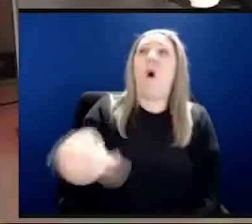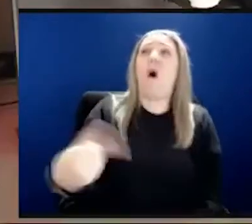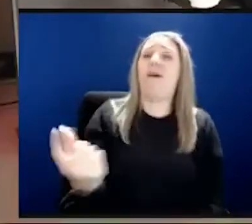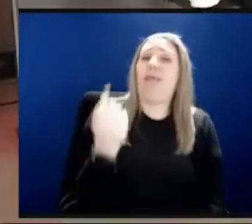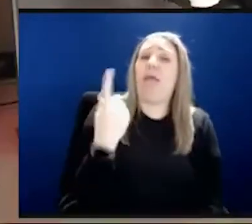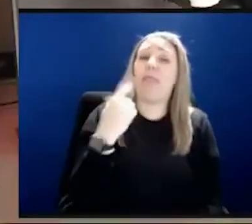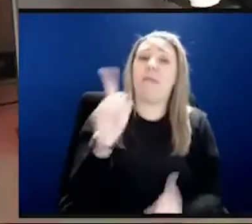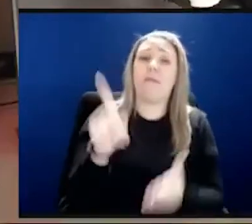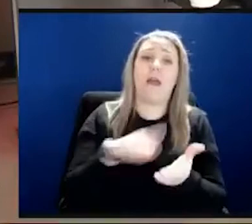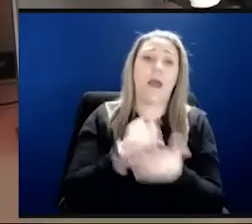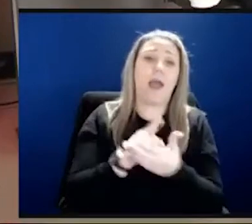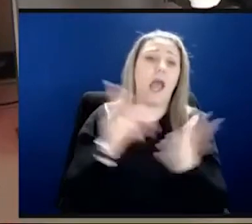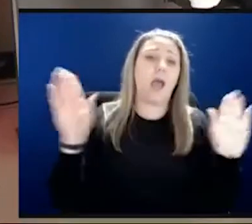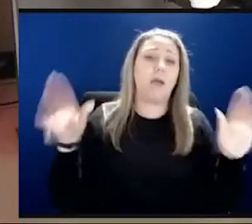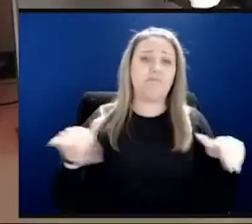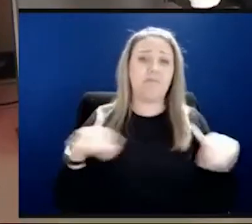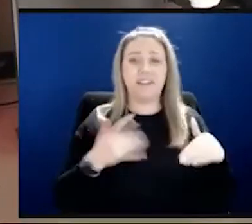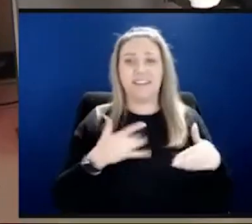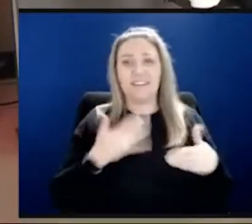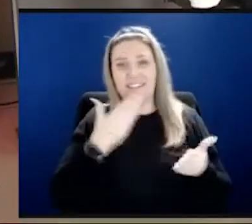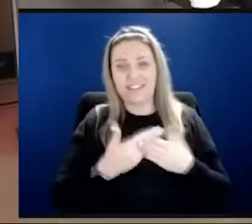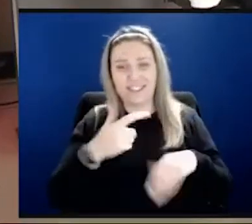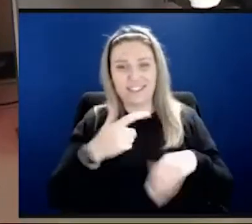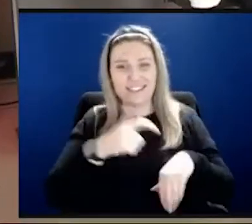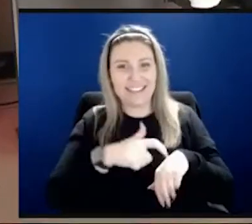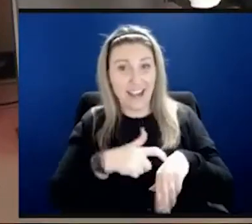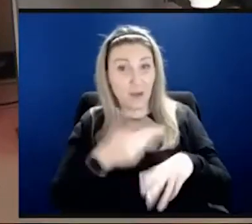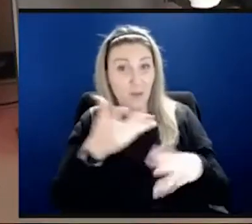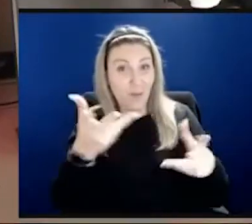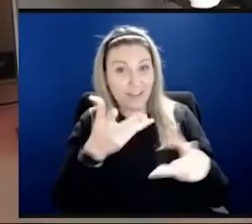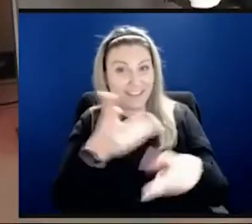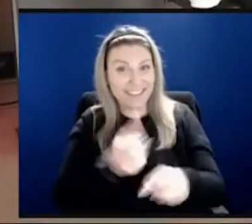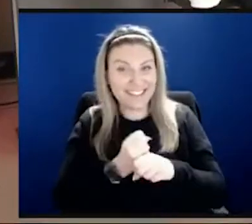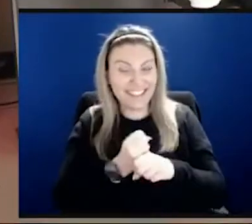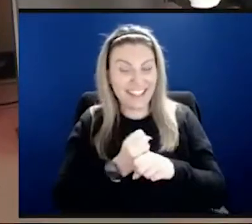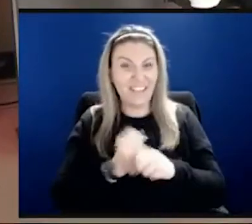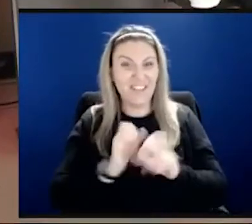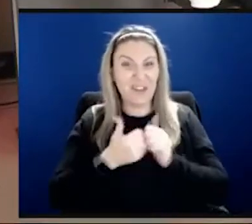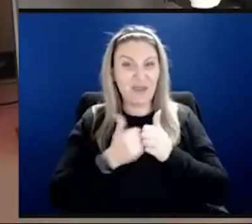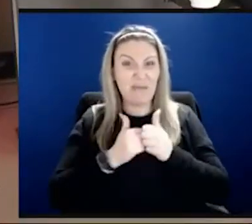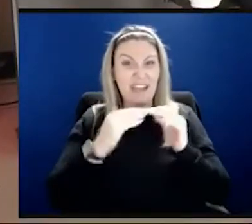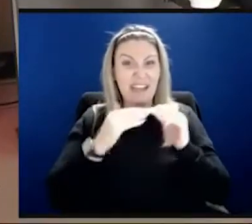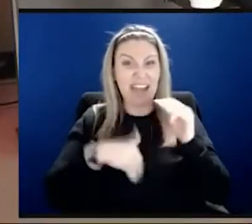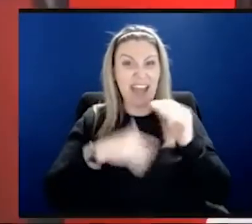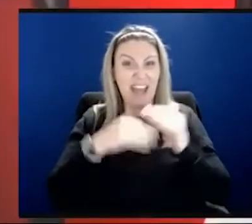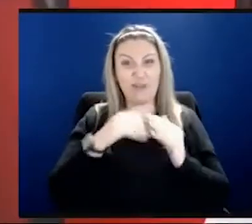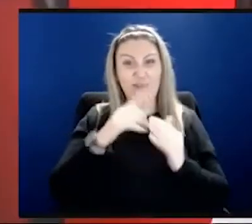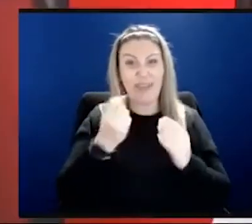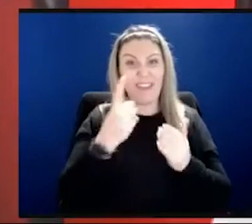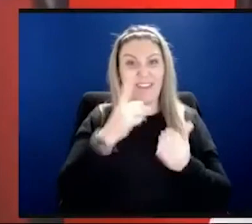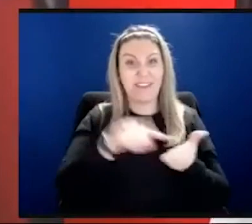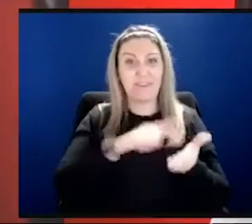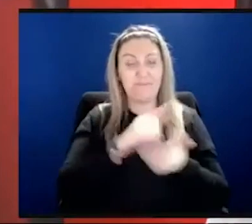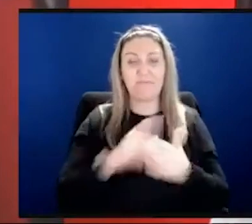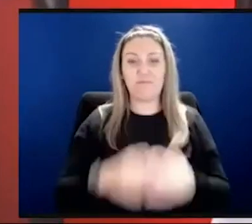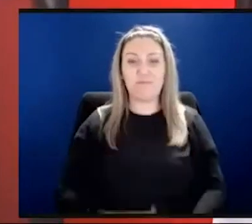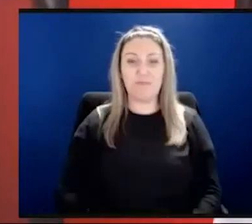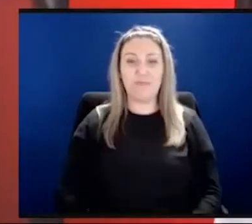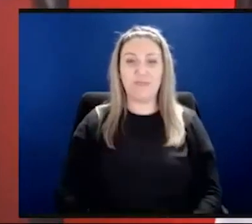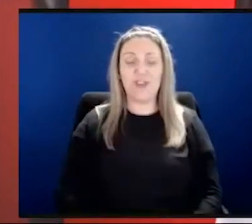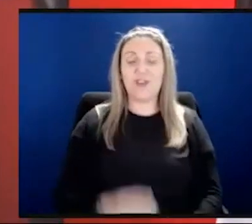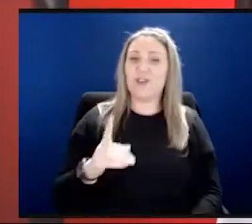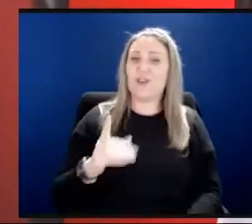feel like that's a good time. What did you get for competing in under 11 hours? Yeah, the thing at that race is you get